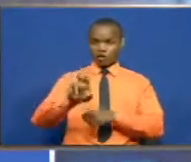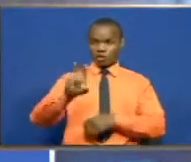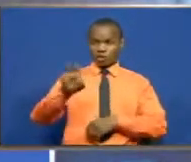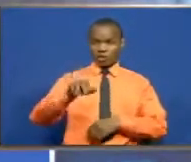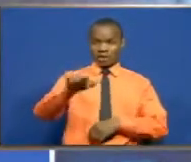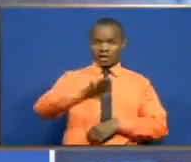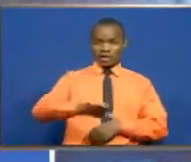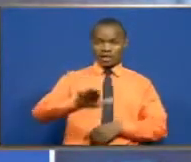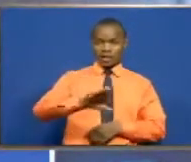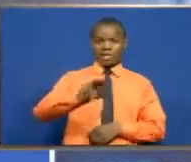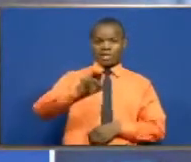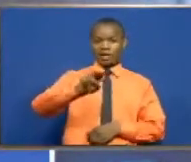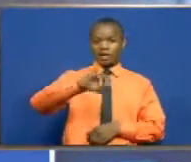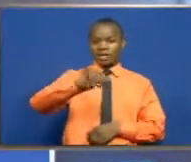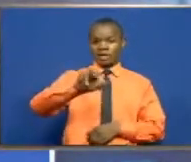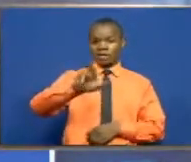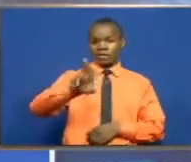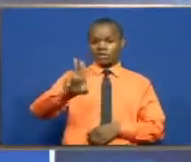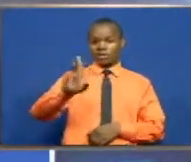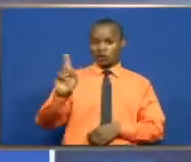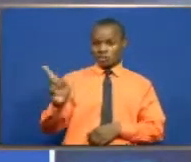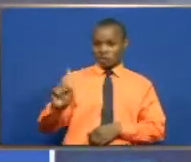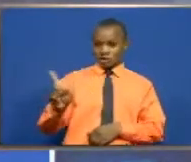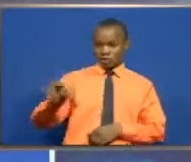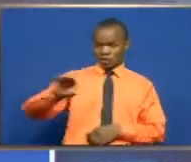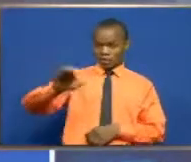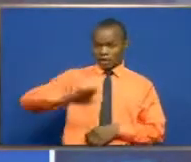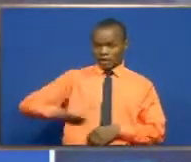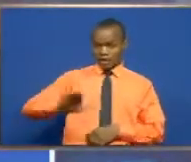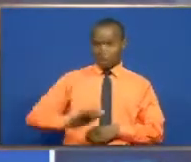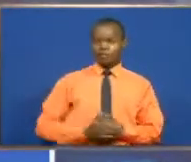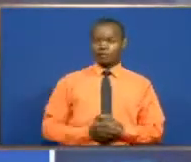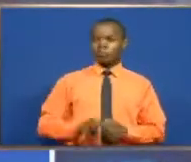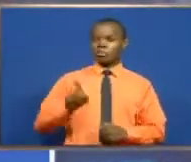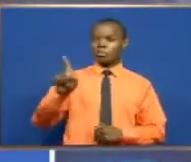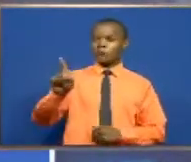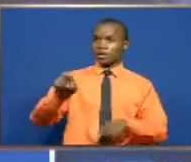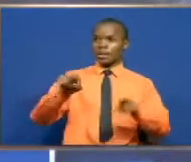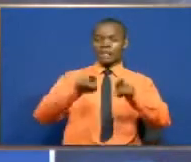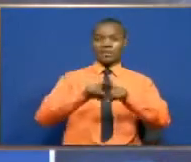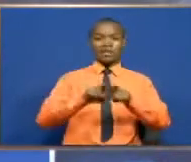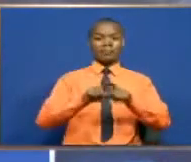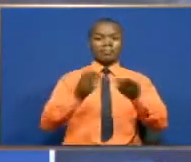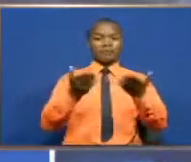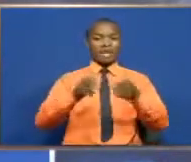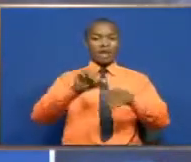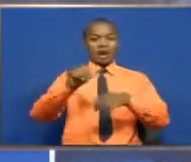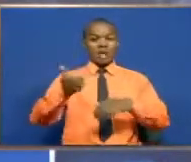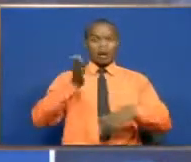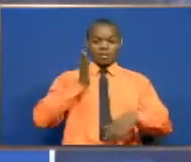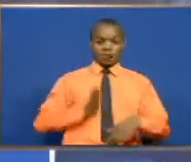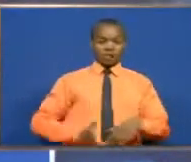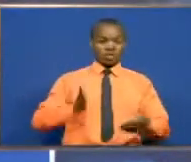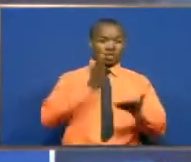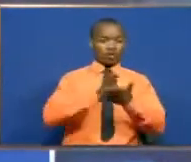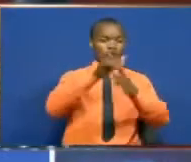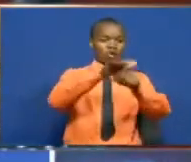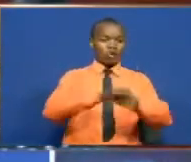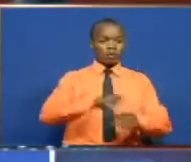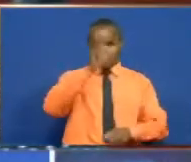area, Njeru sub-county within Nairobi County, Mithika and another note before the court assaulted the senior